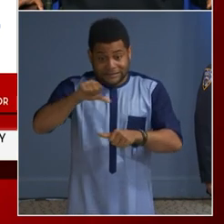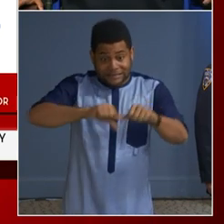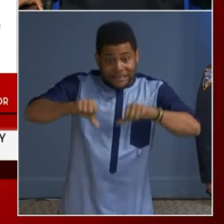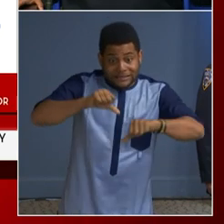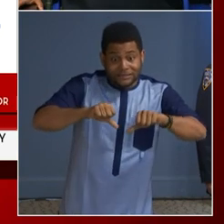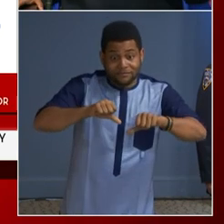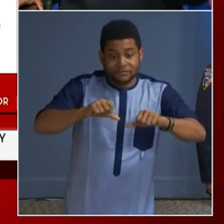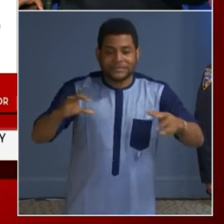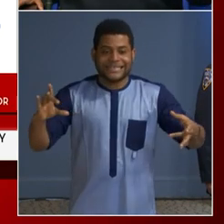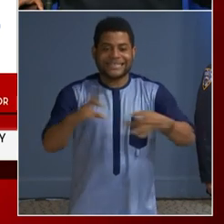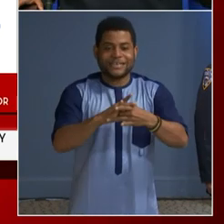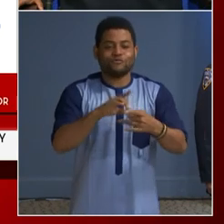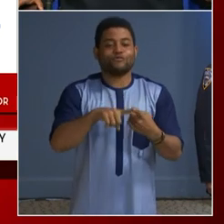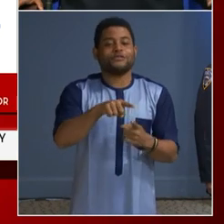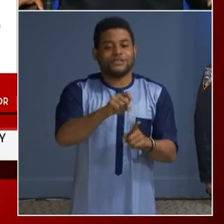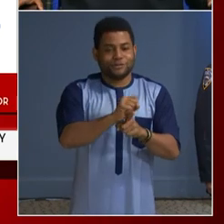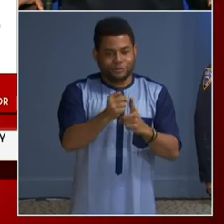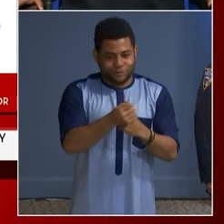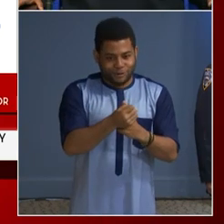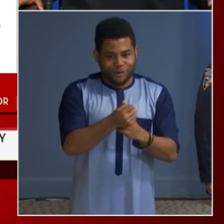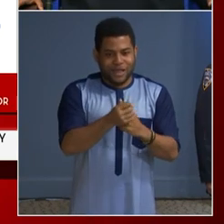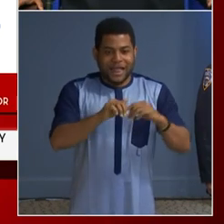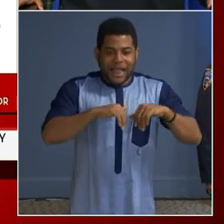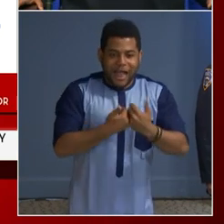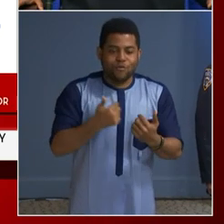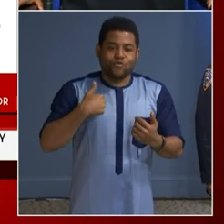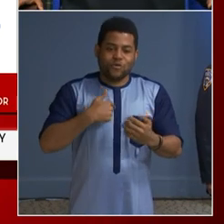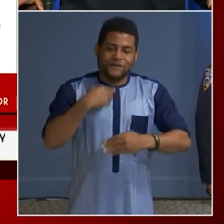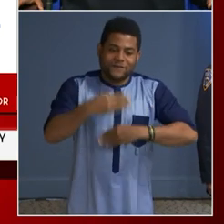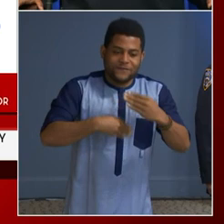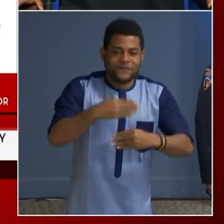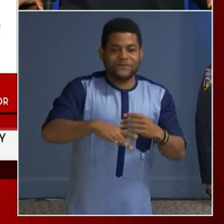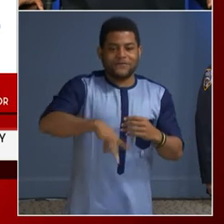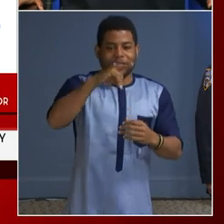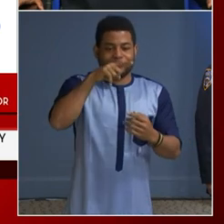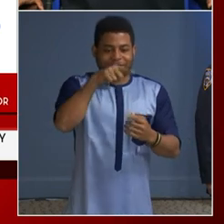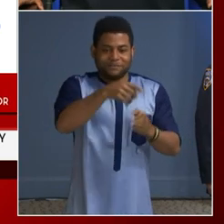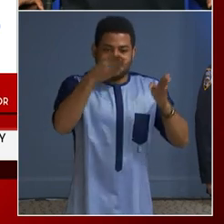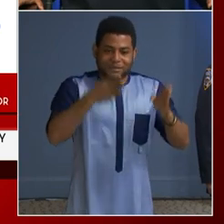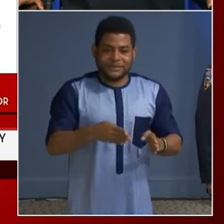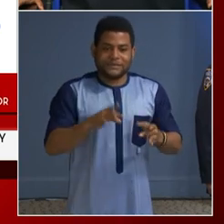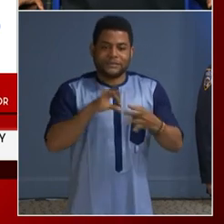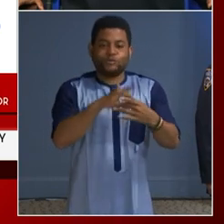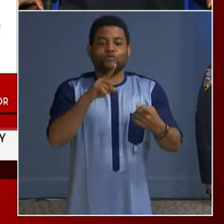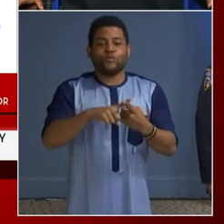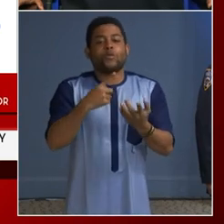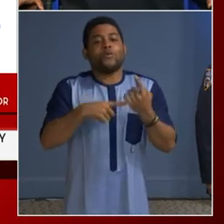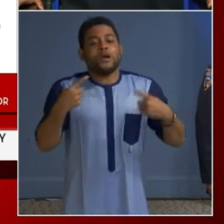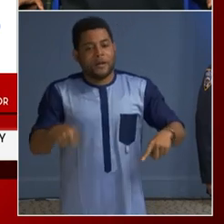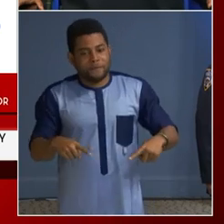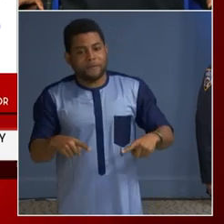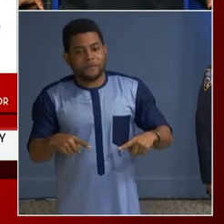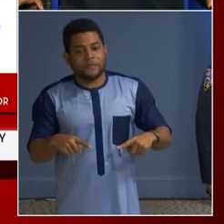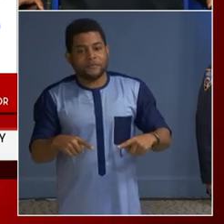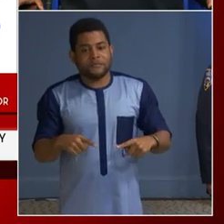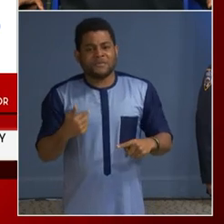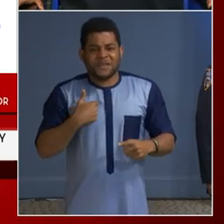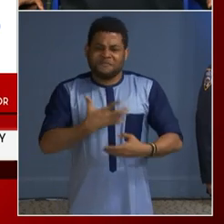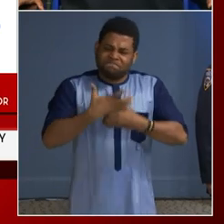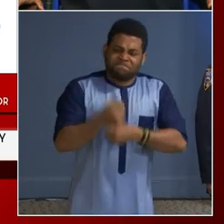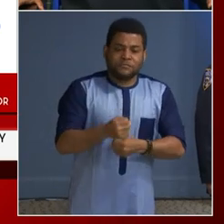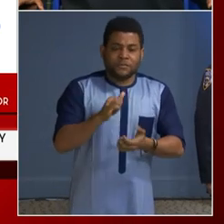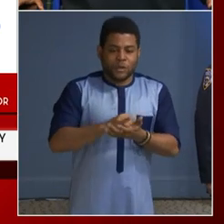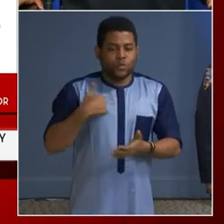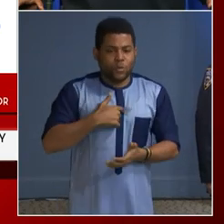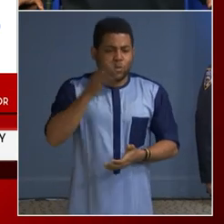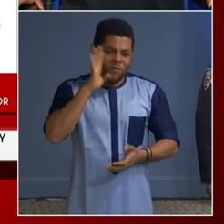with respect to what we are investigating. I am confident that we will find this individual, that we will bring